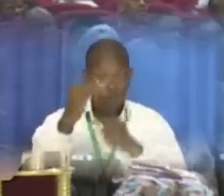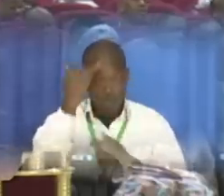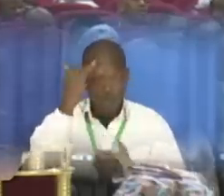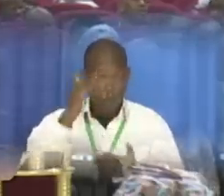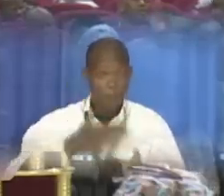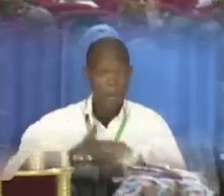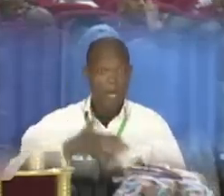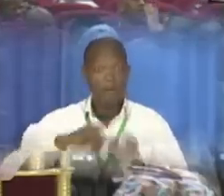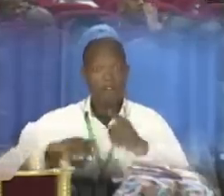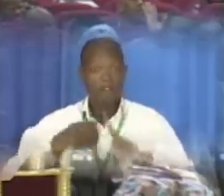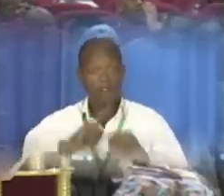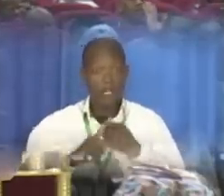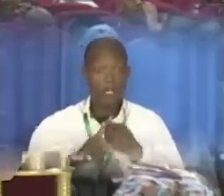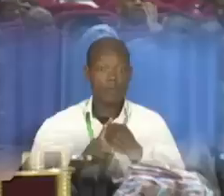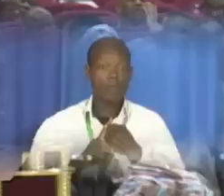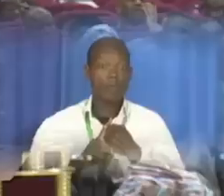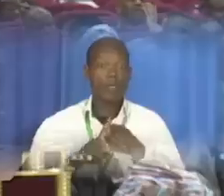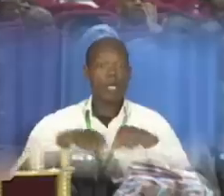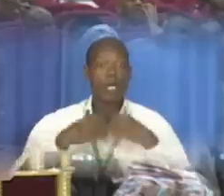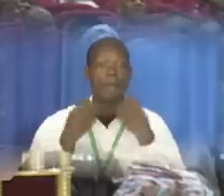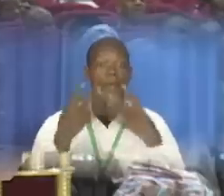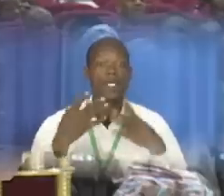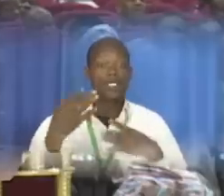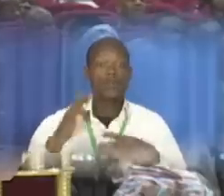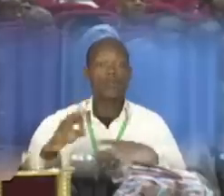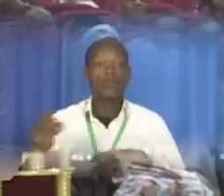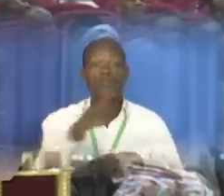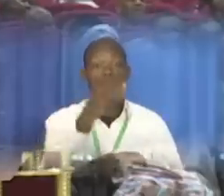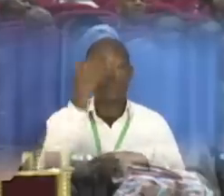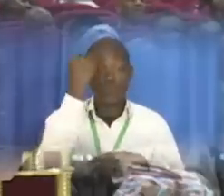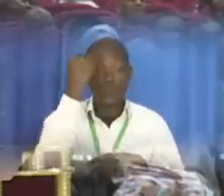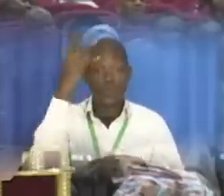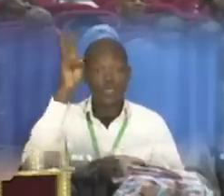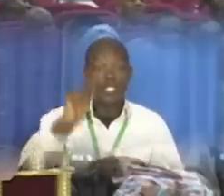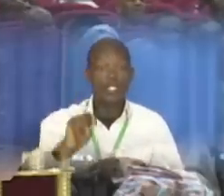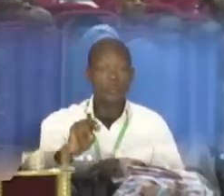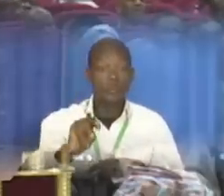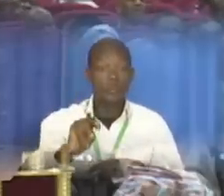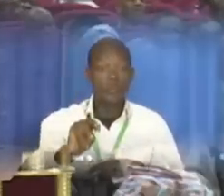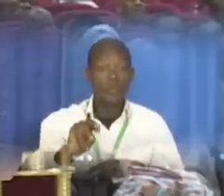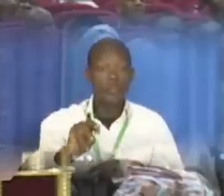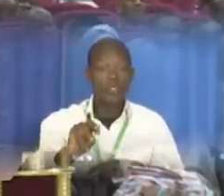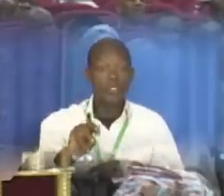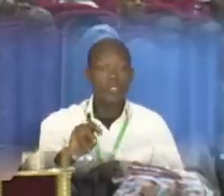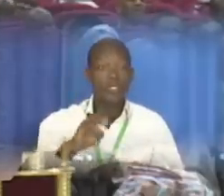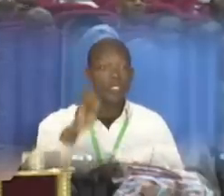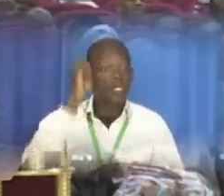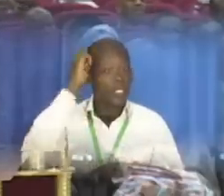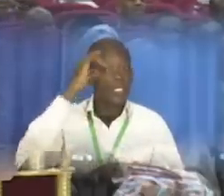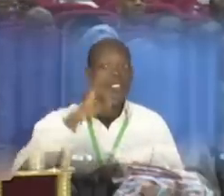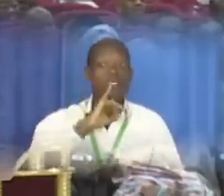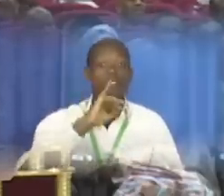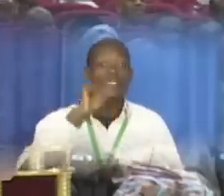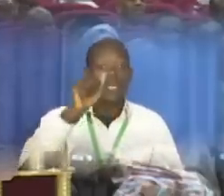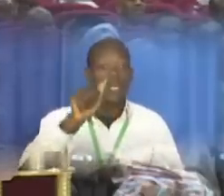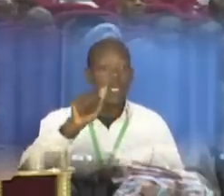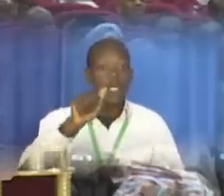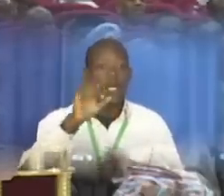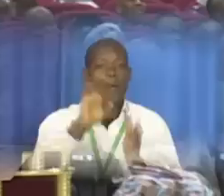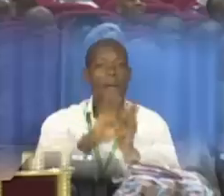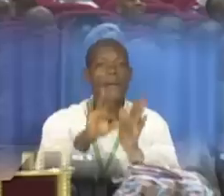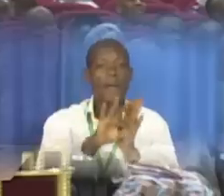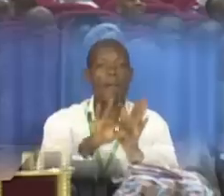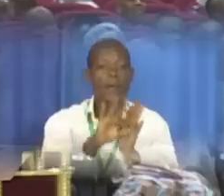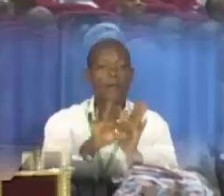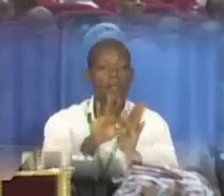him? What kind of friend is he? He's a mathematician, all right. Some of you